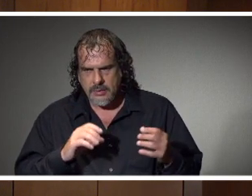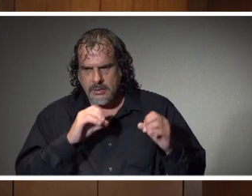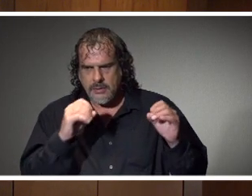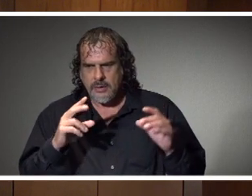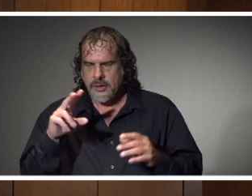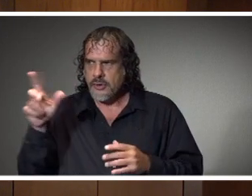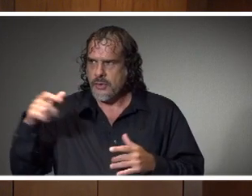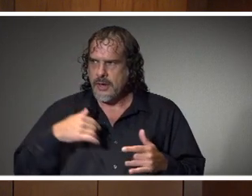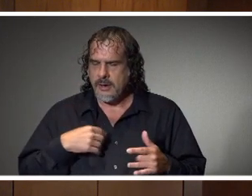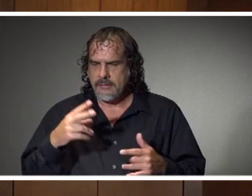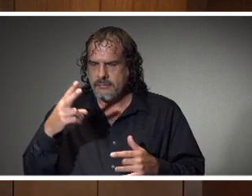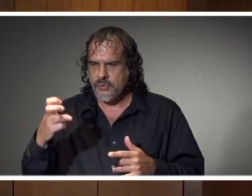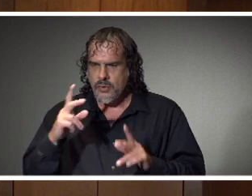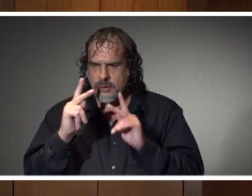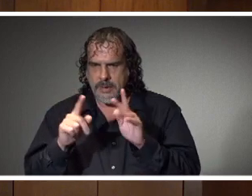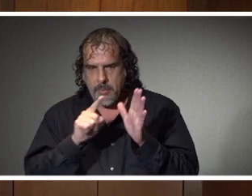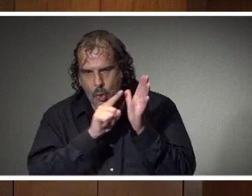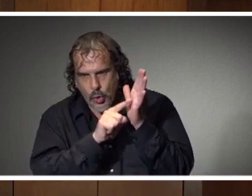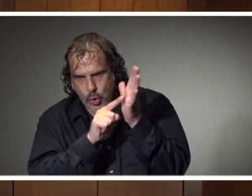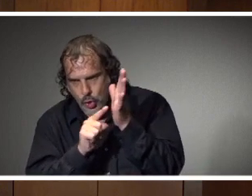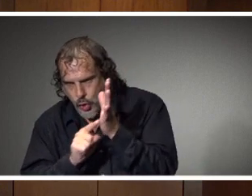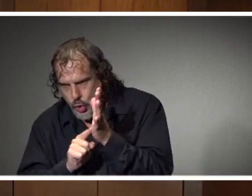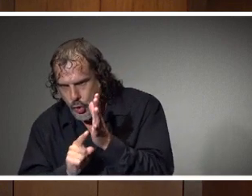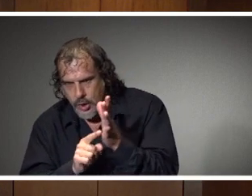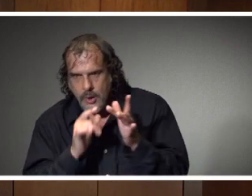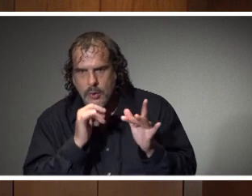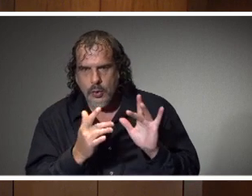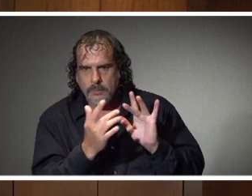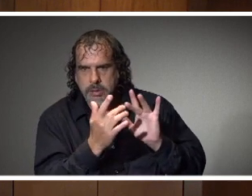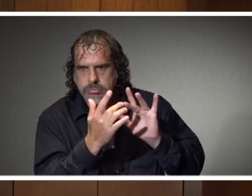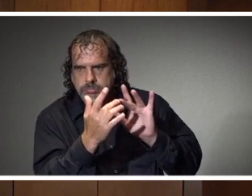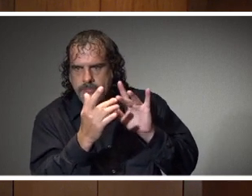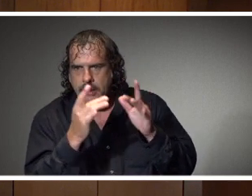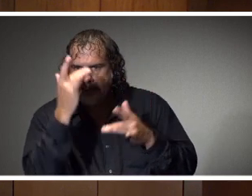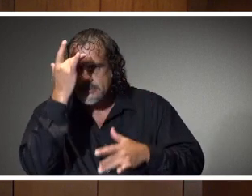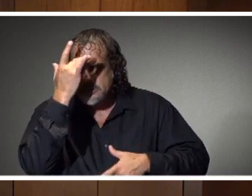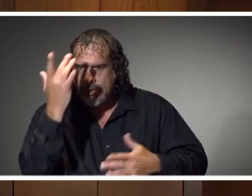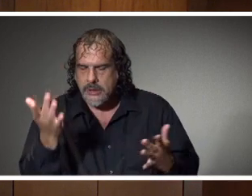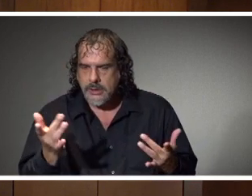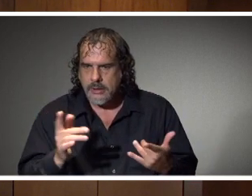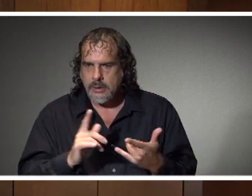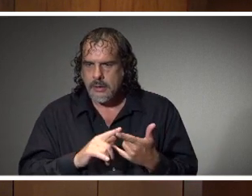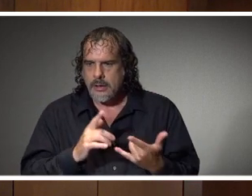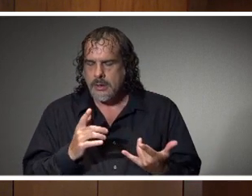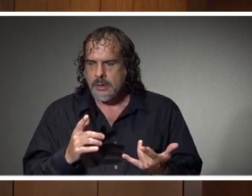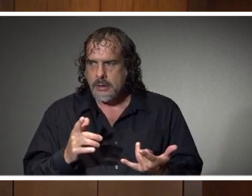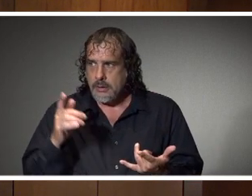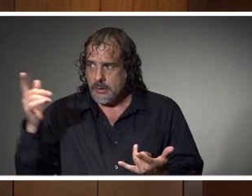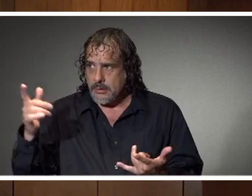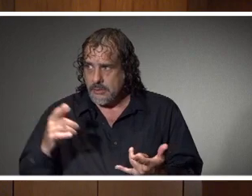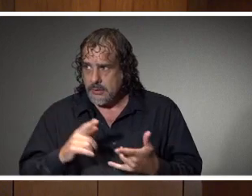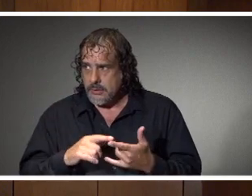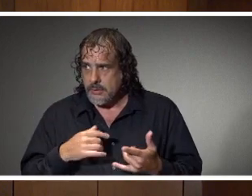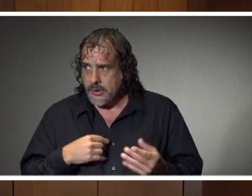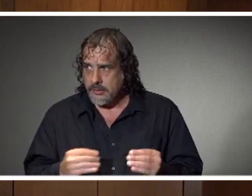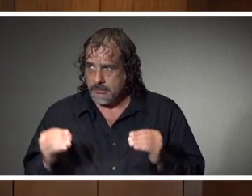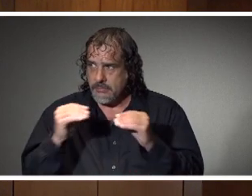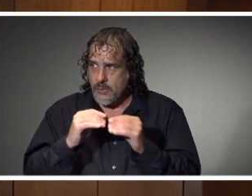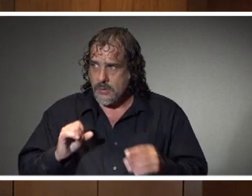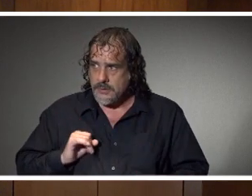tracers working, and I'm wondering, you were trying to add more, so I'm wondering if that number needs to be